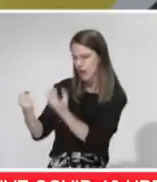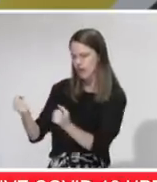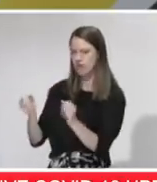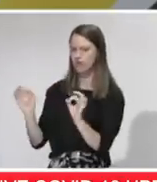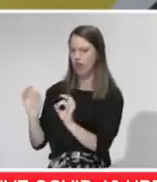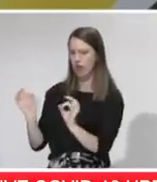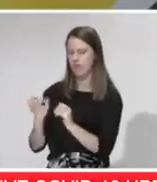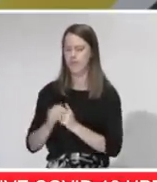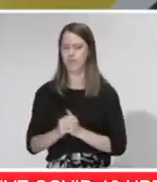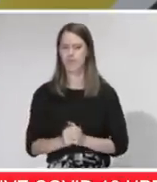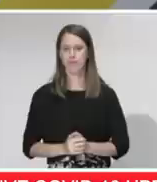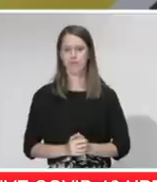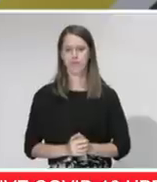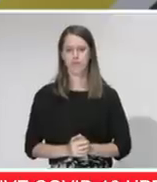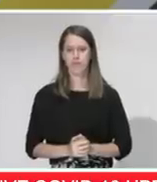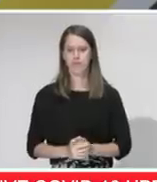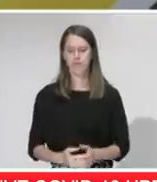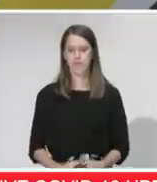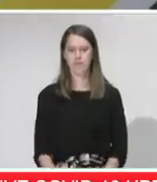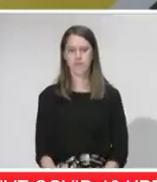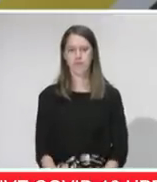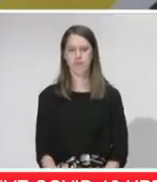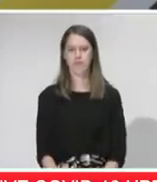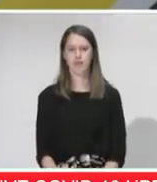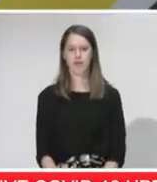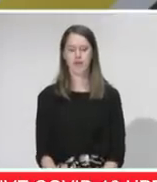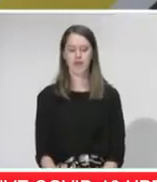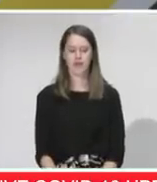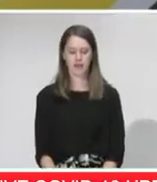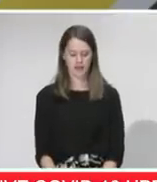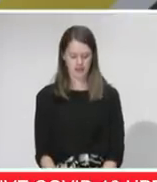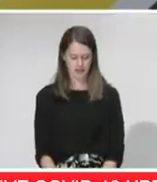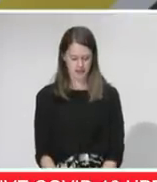have infection and be pre-symptomatic.